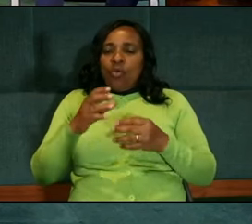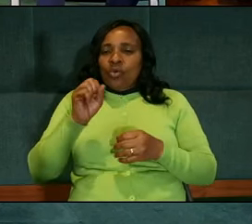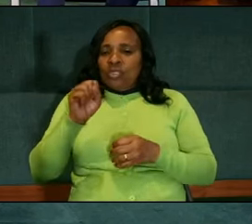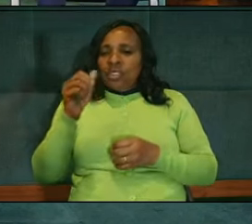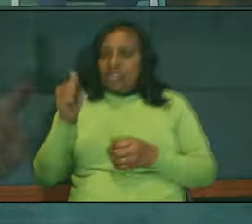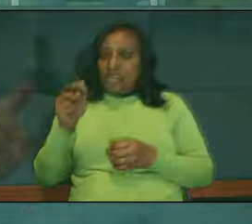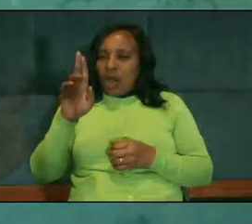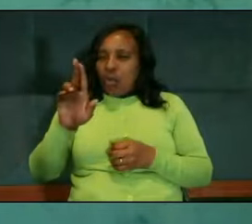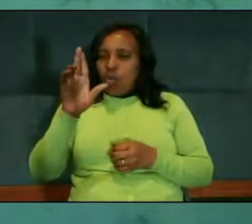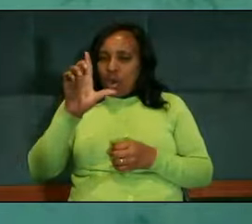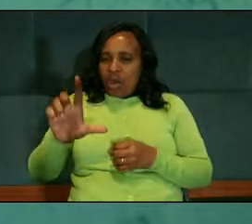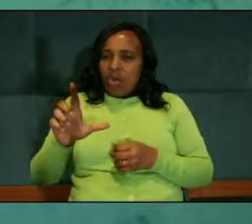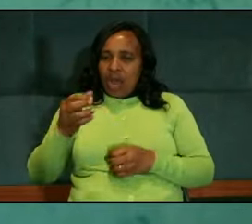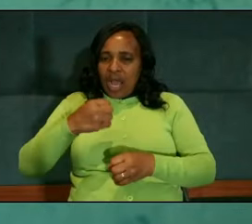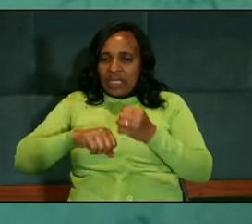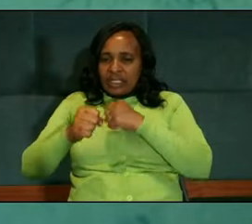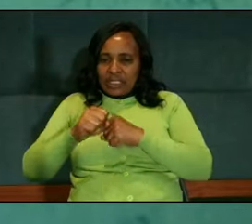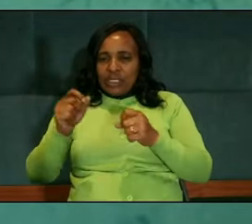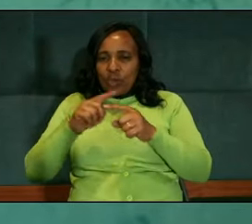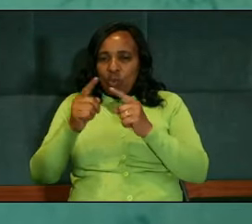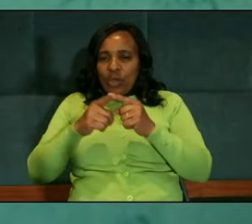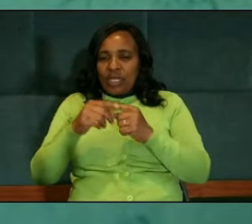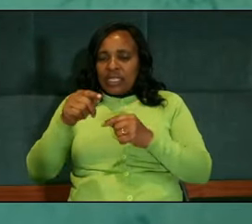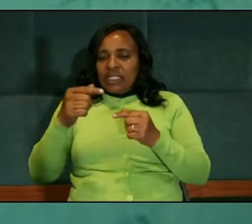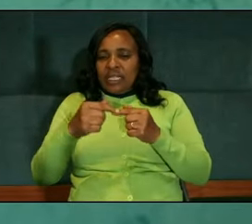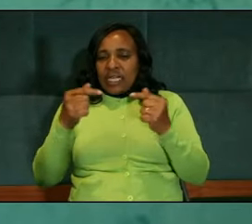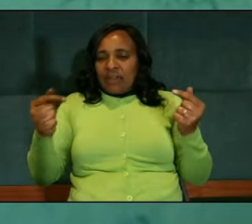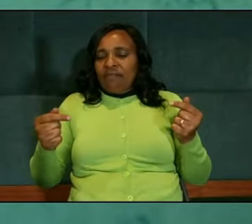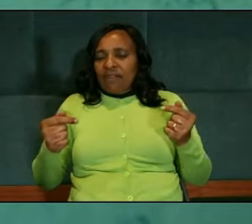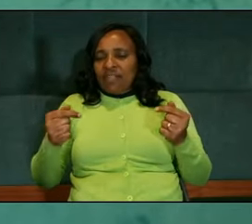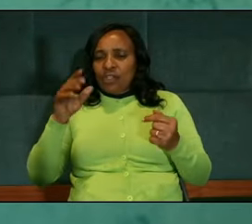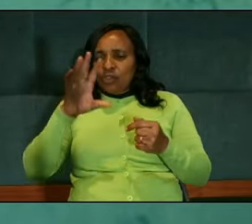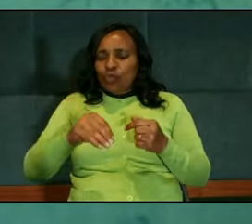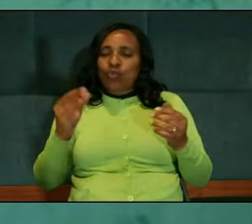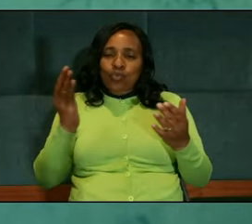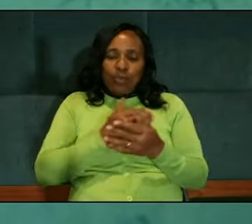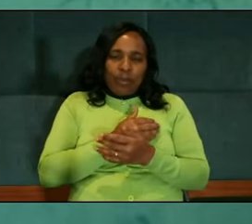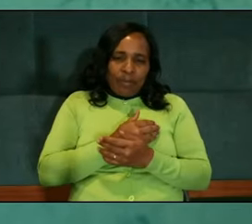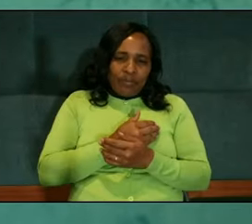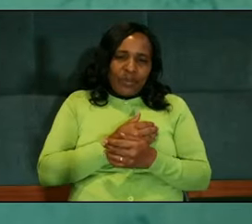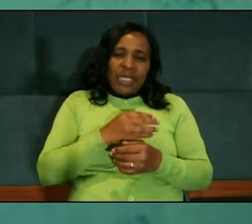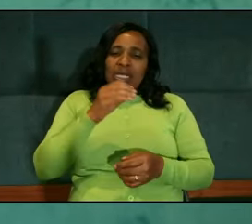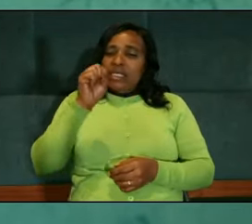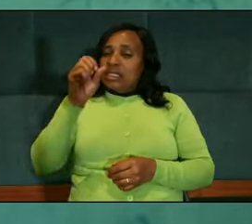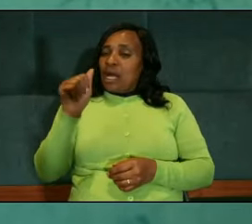when his envy took over. Saul was the king of Israel.